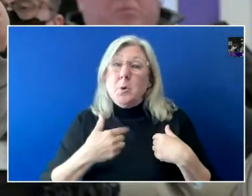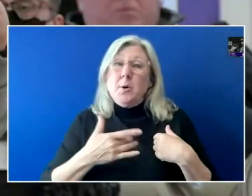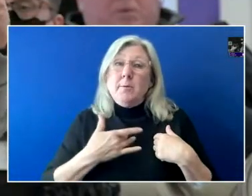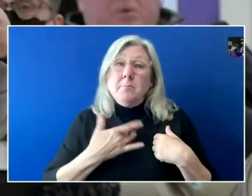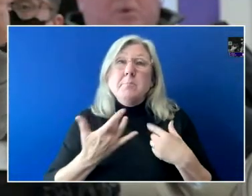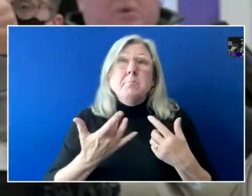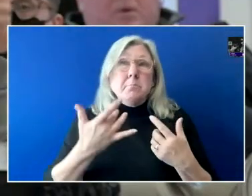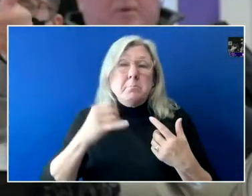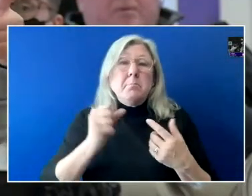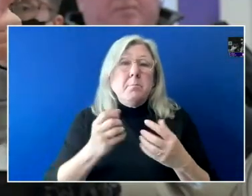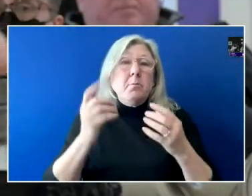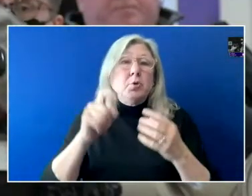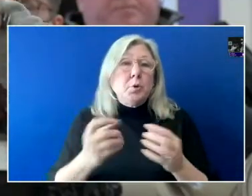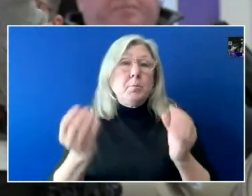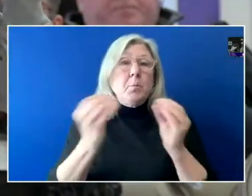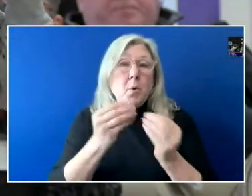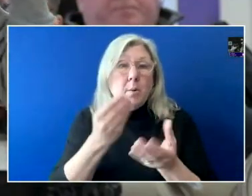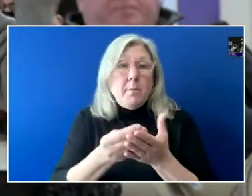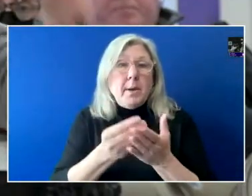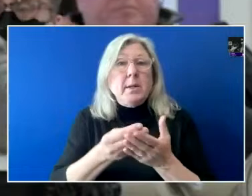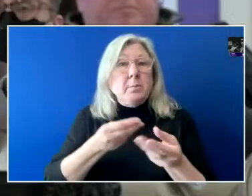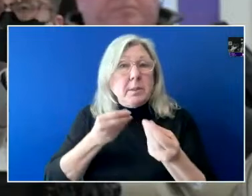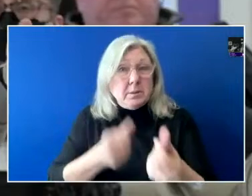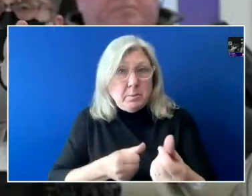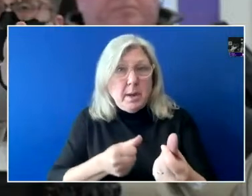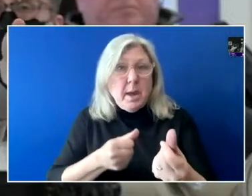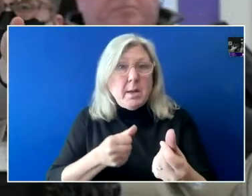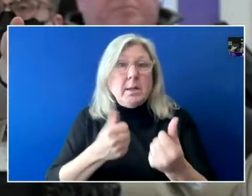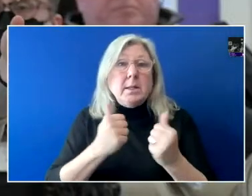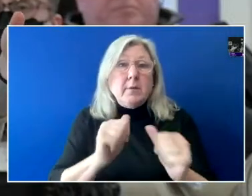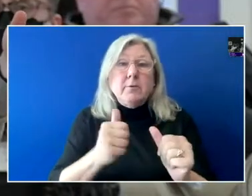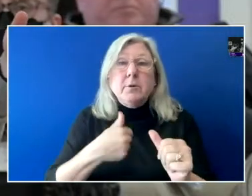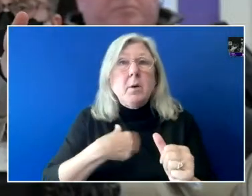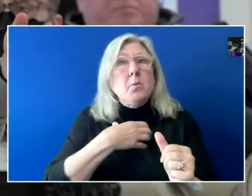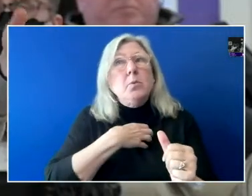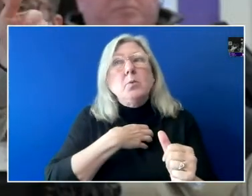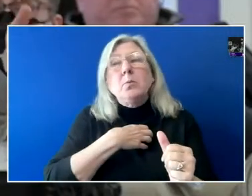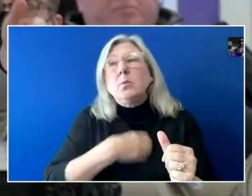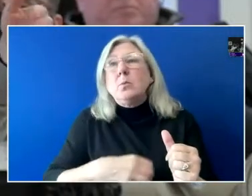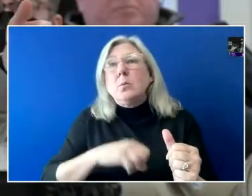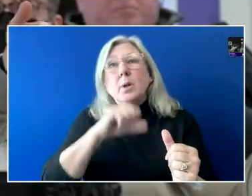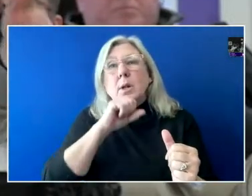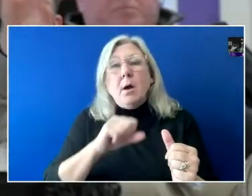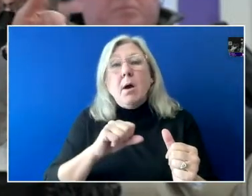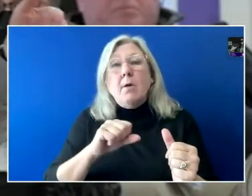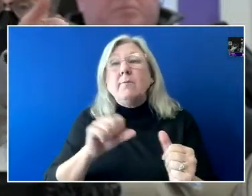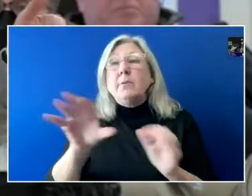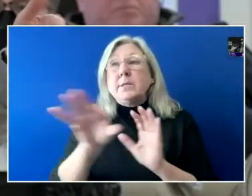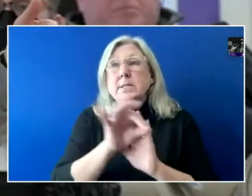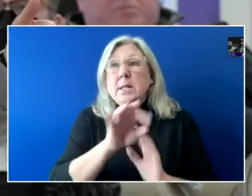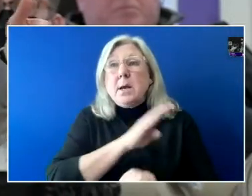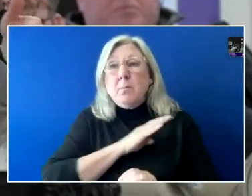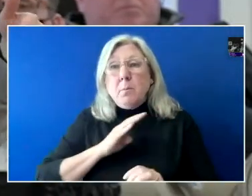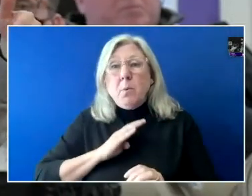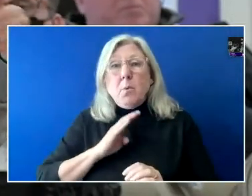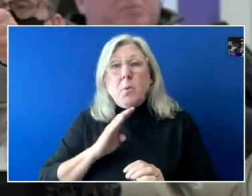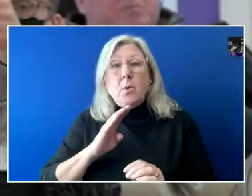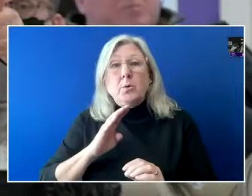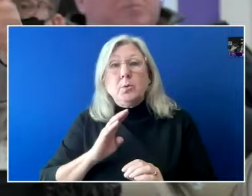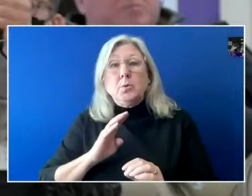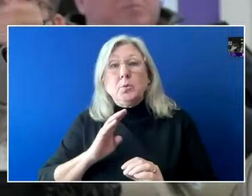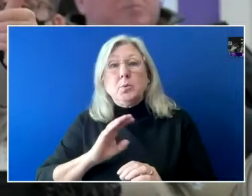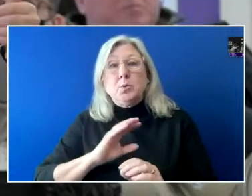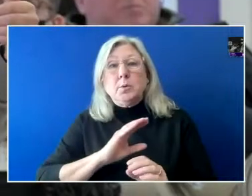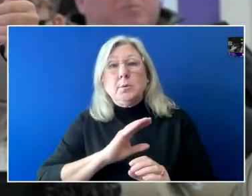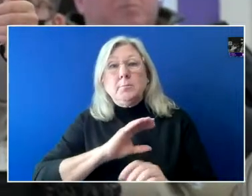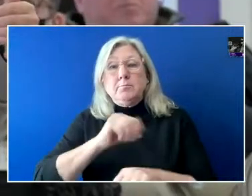and in support of these populations would love the select board to be allocating more General funds to that amount um this is